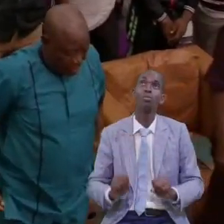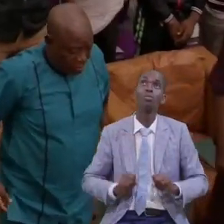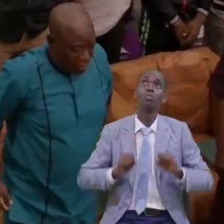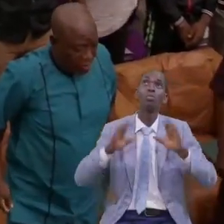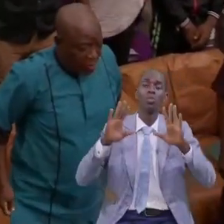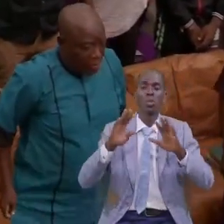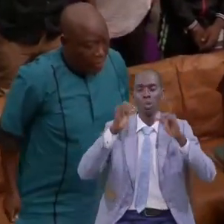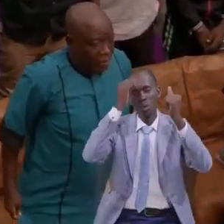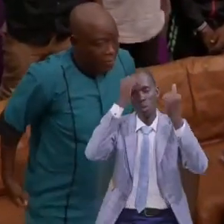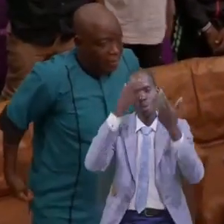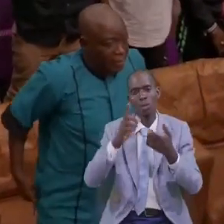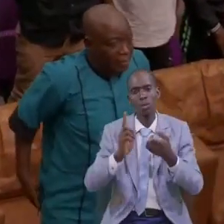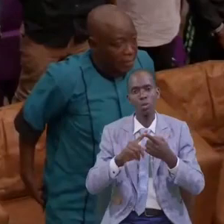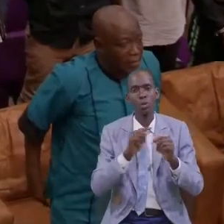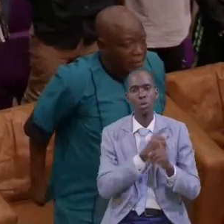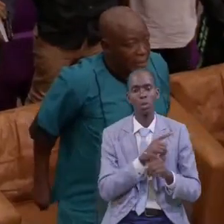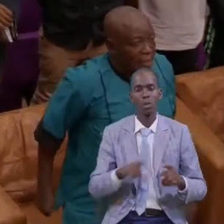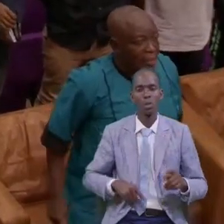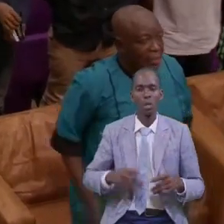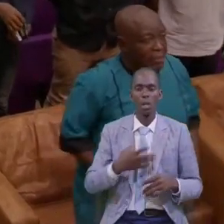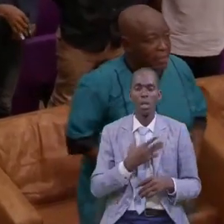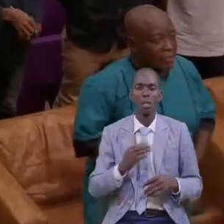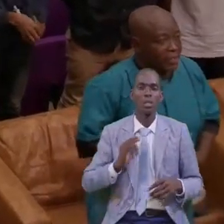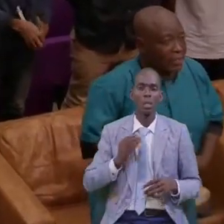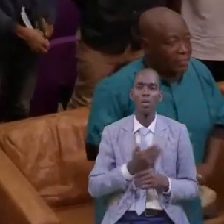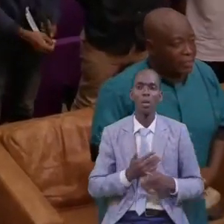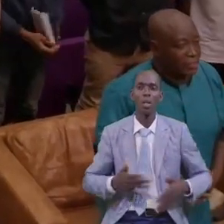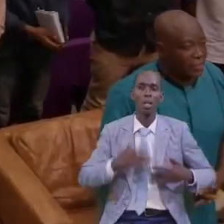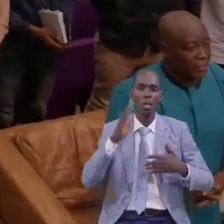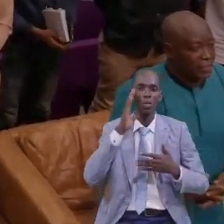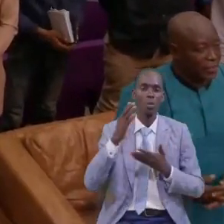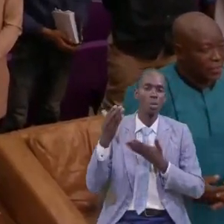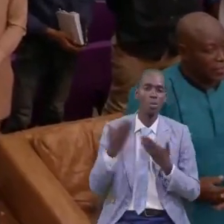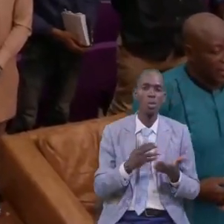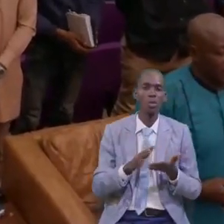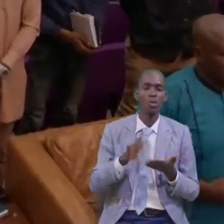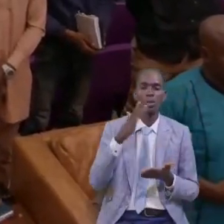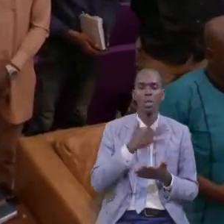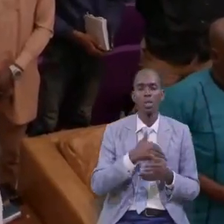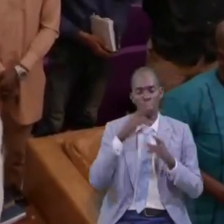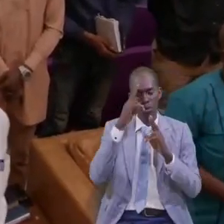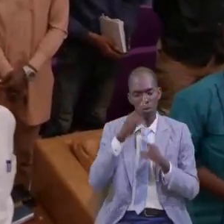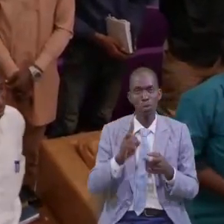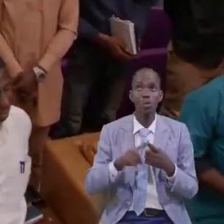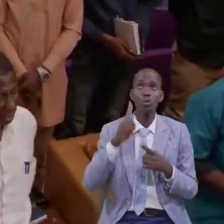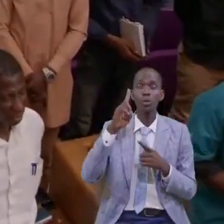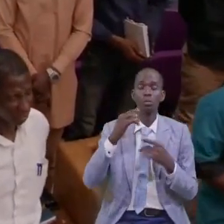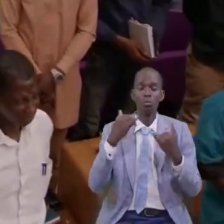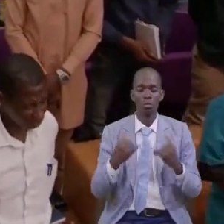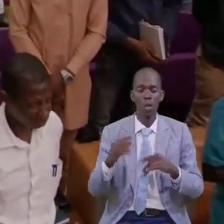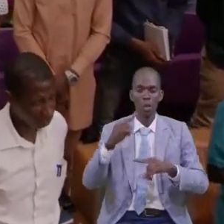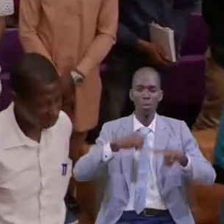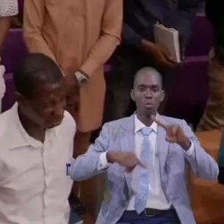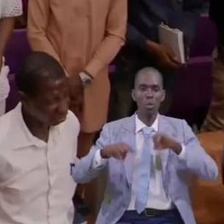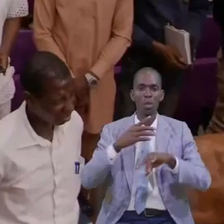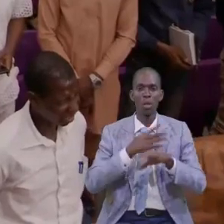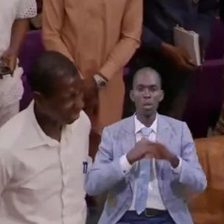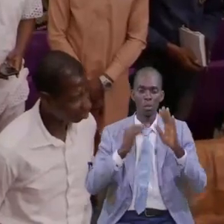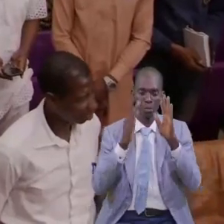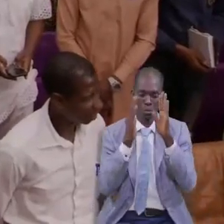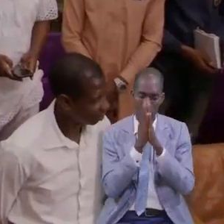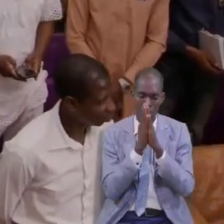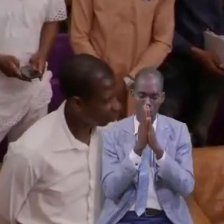and our lives will bring glory and honor unto Him. Open your mouth and pray to